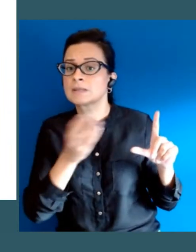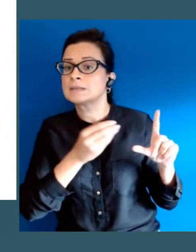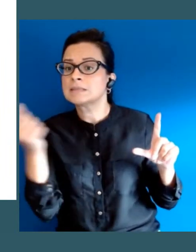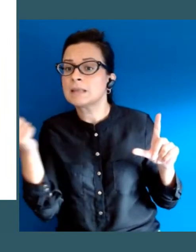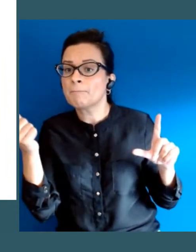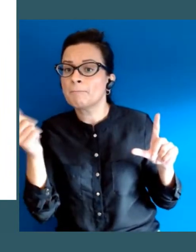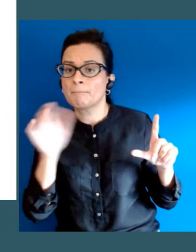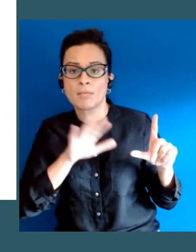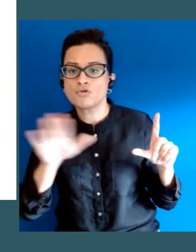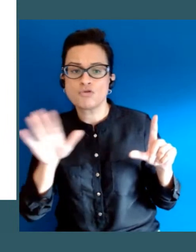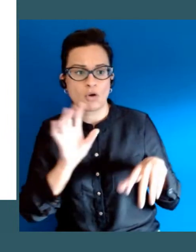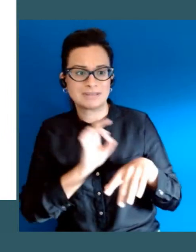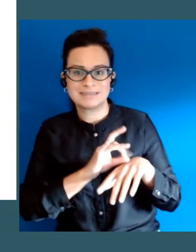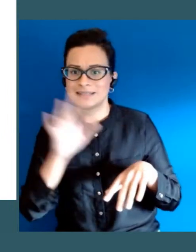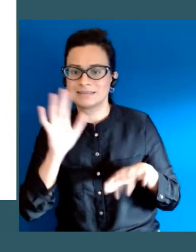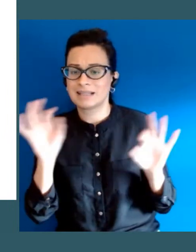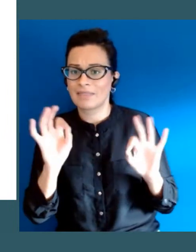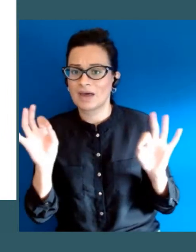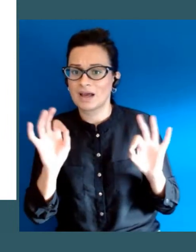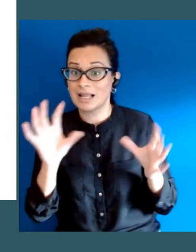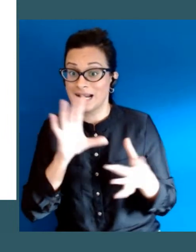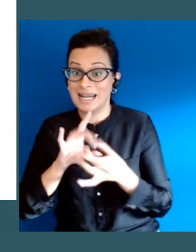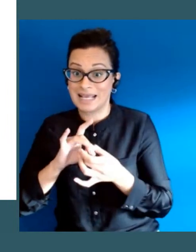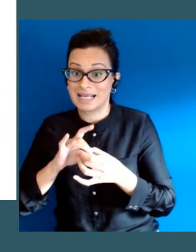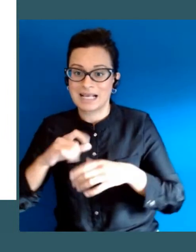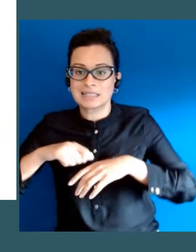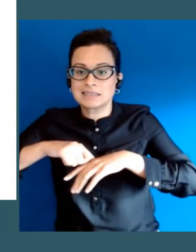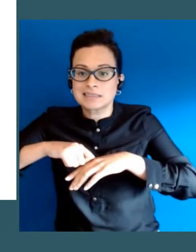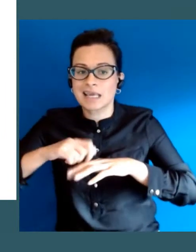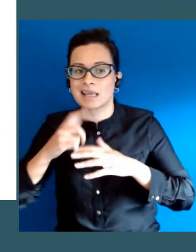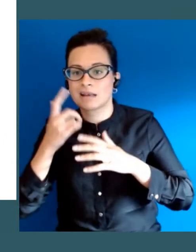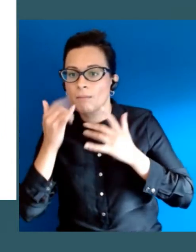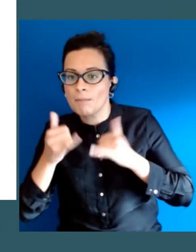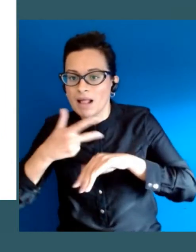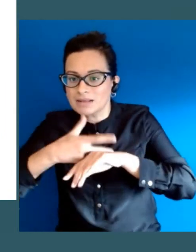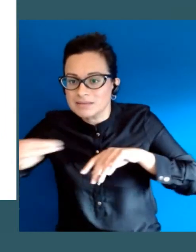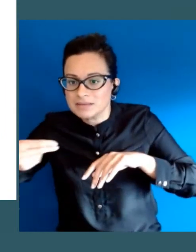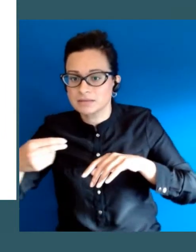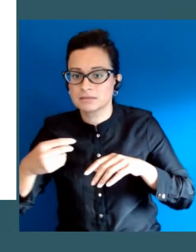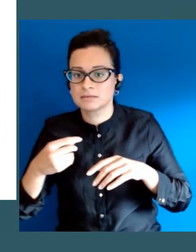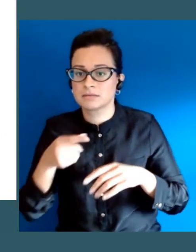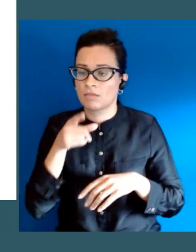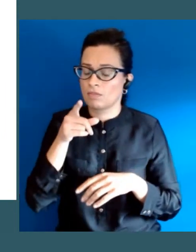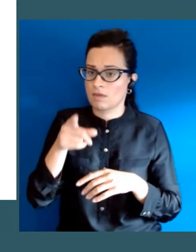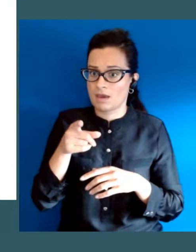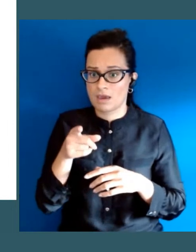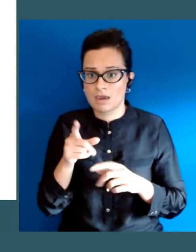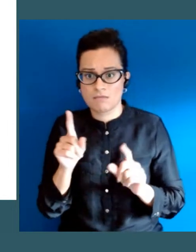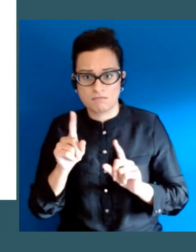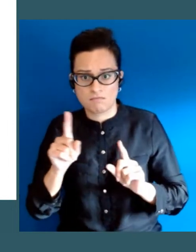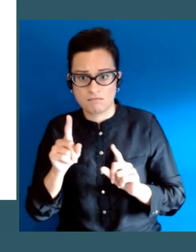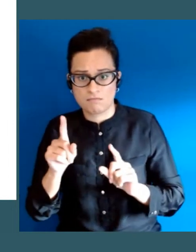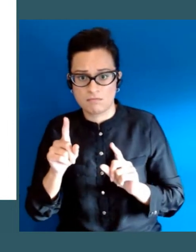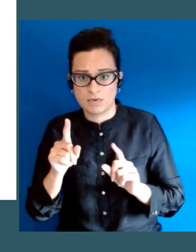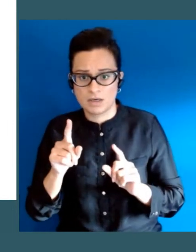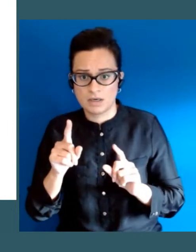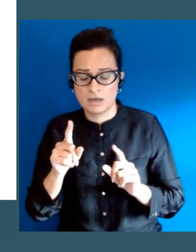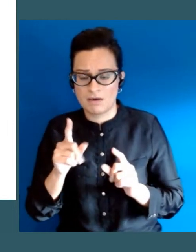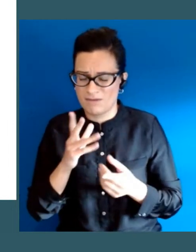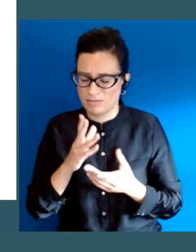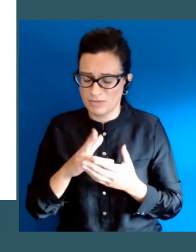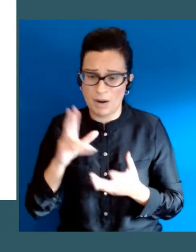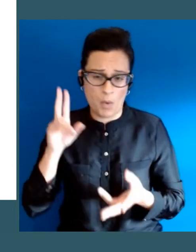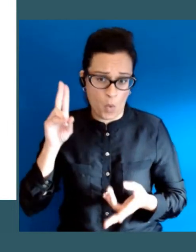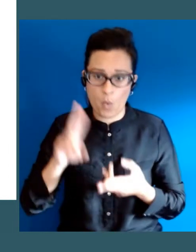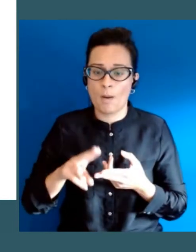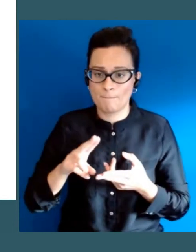peanut by skin or blood testing showed a statistically significant reduction in